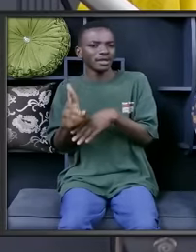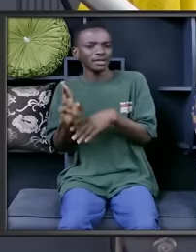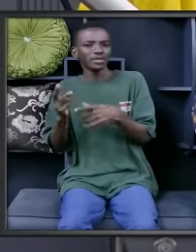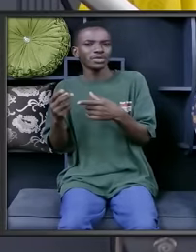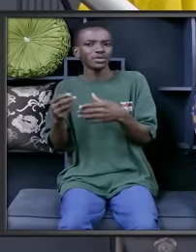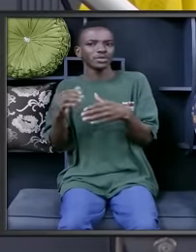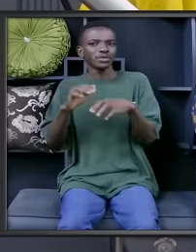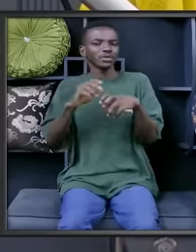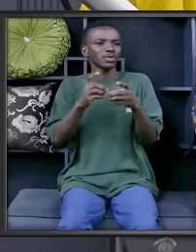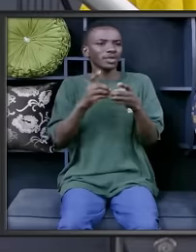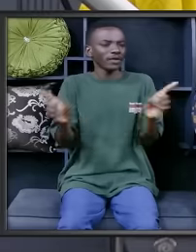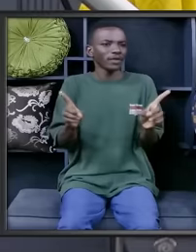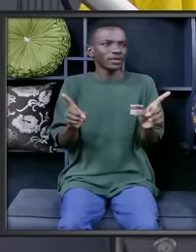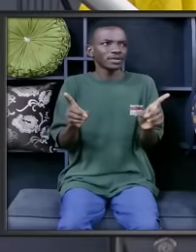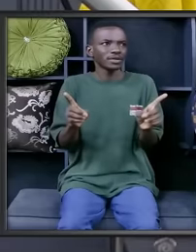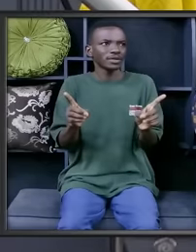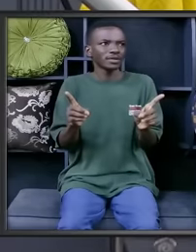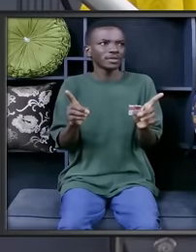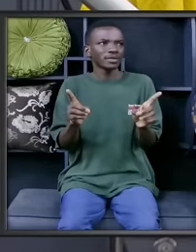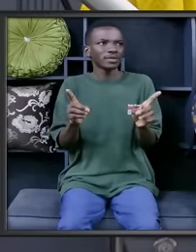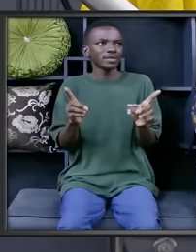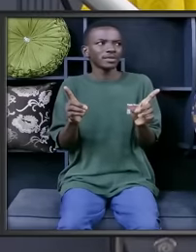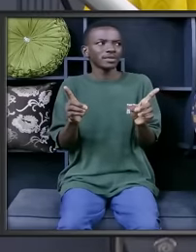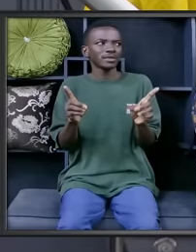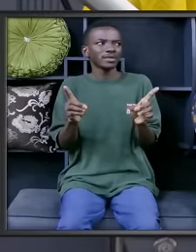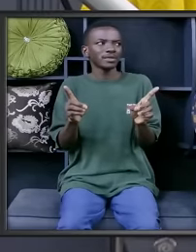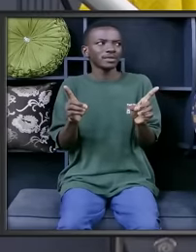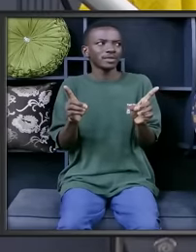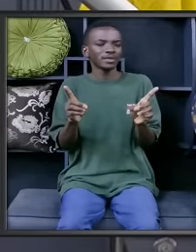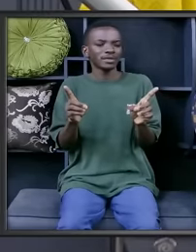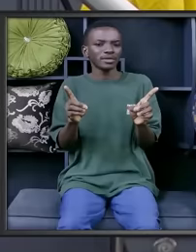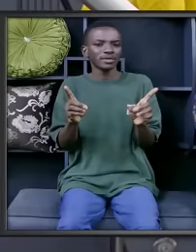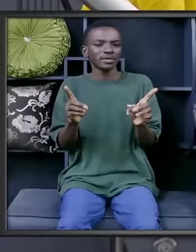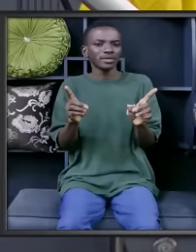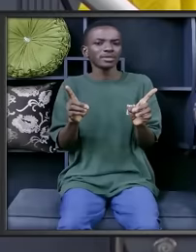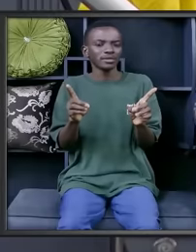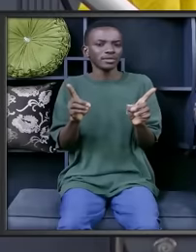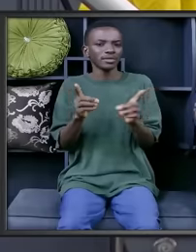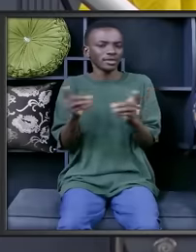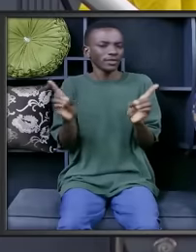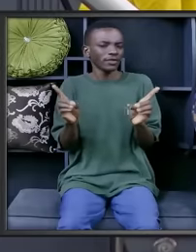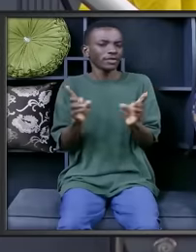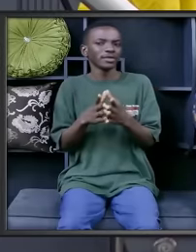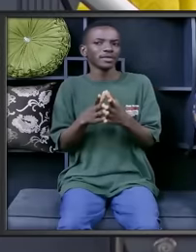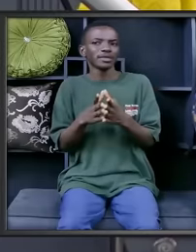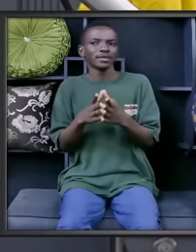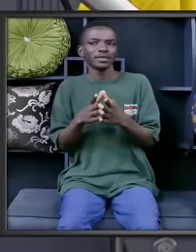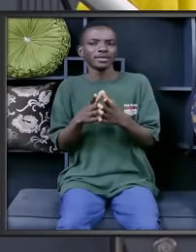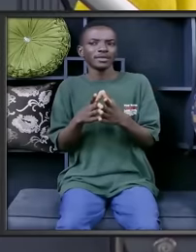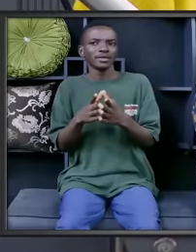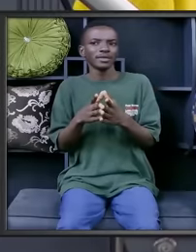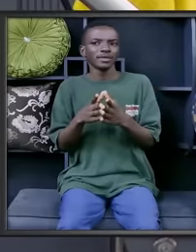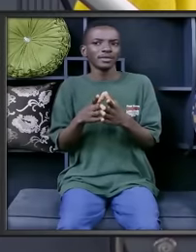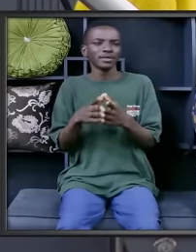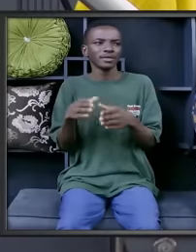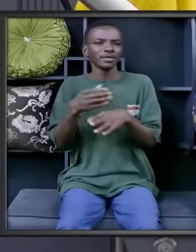do separation. Say make I day on my own. I day on now nah, FIDA advise that. FIDA advise that. Recommend that. Make them file